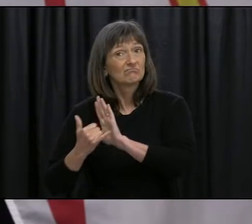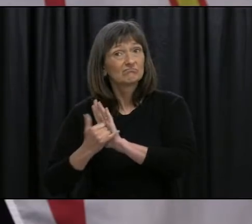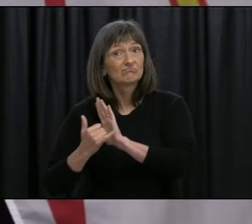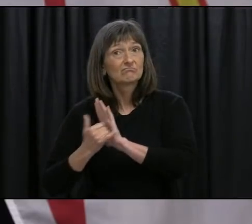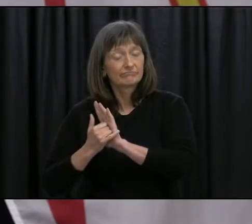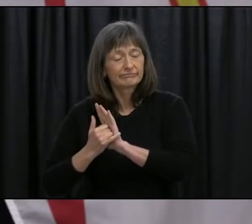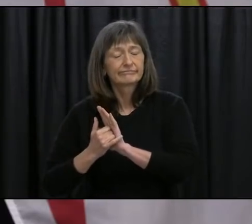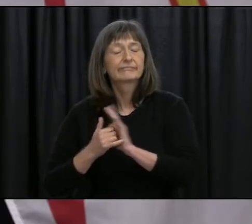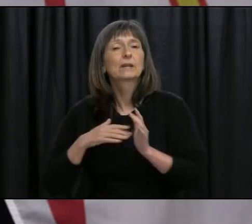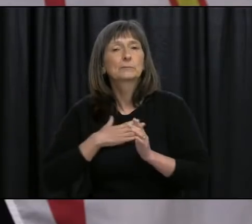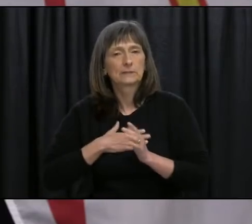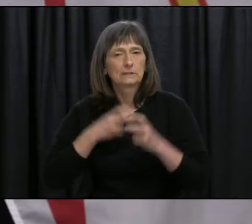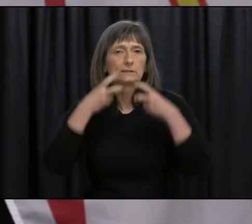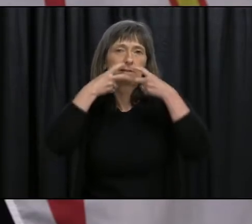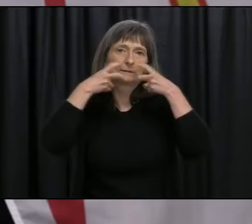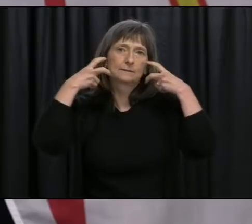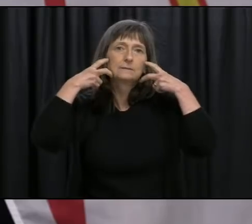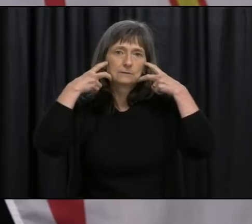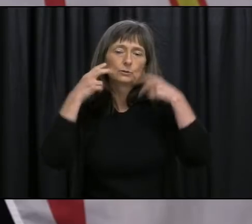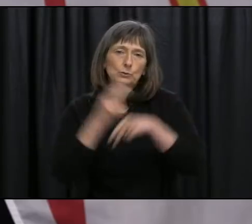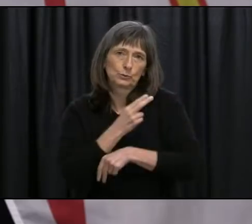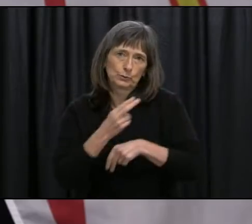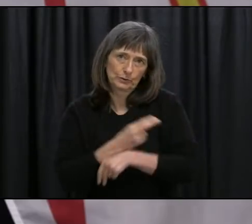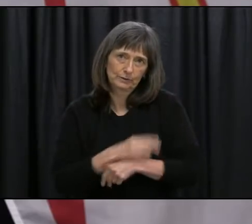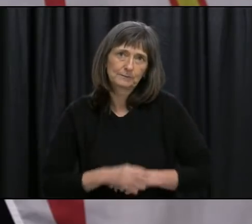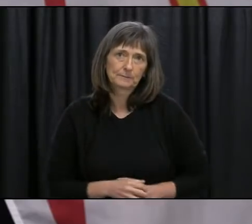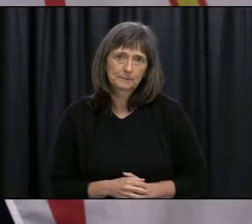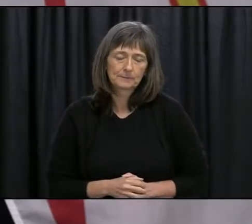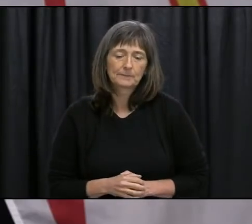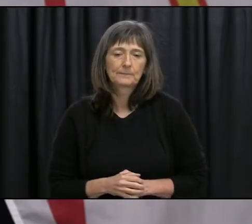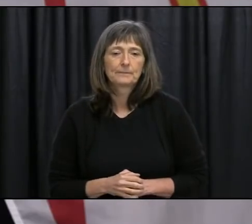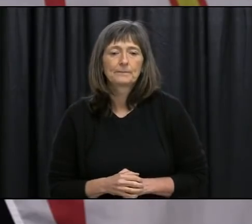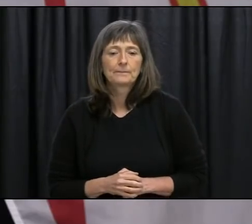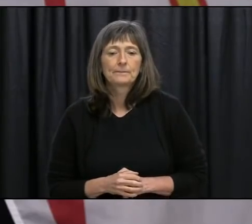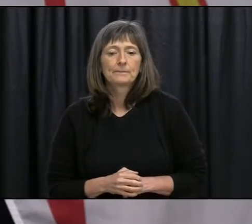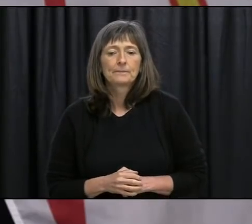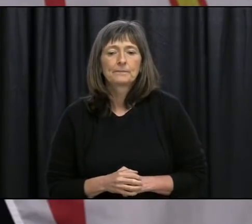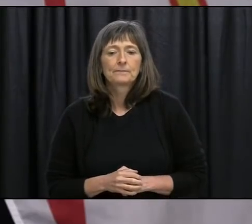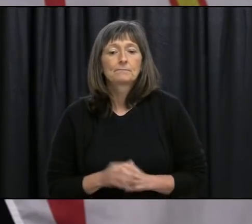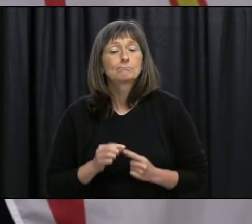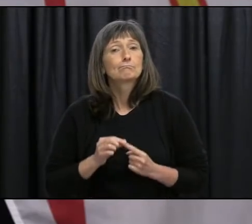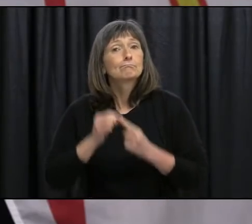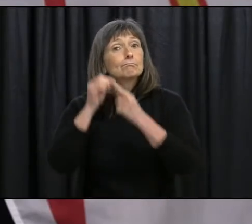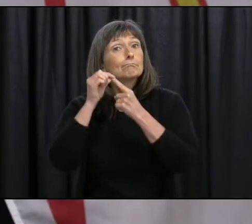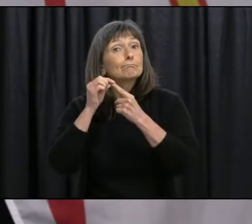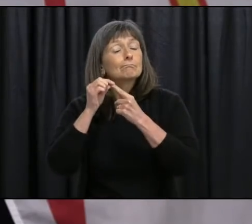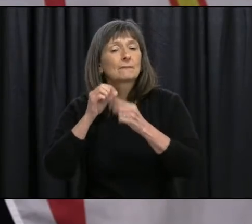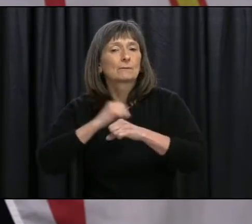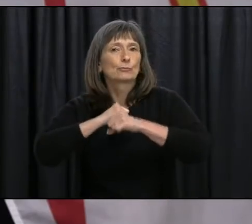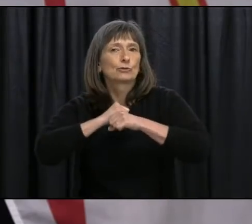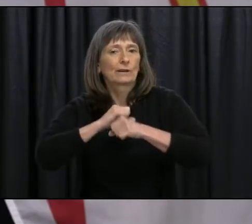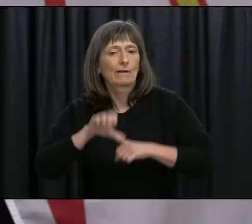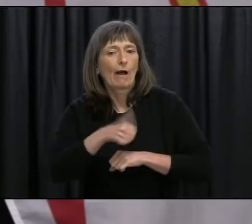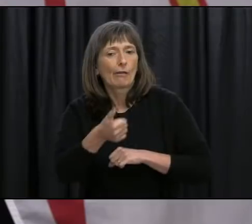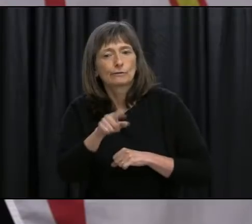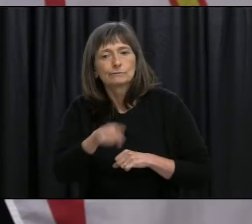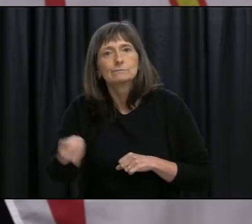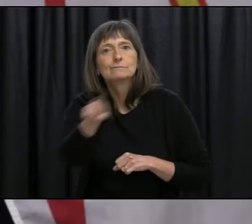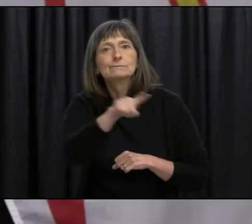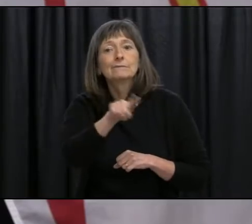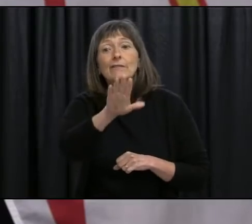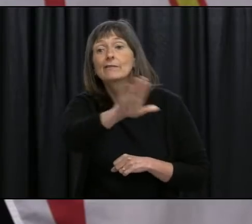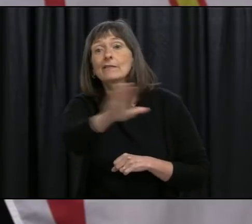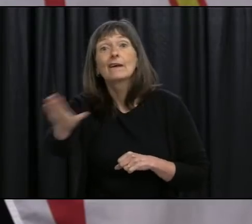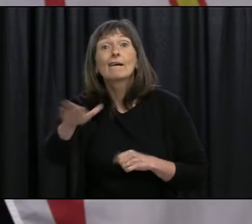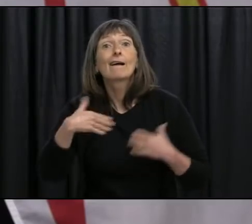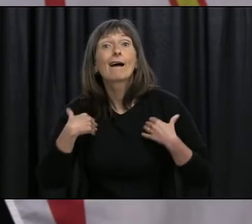physical distance in public, please use a non-medical mask. This is especially important to help protect those around you who, for health or